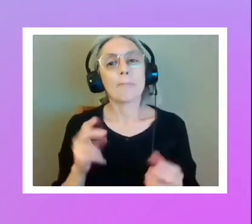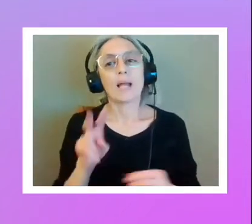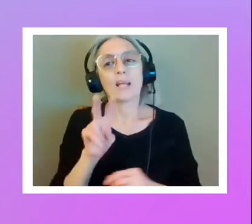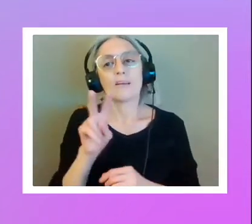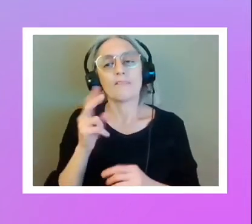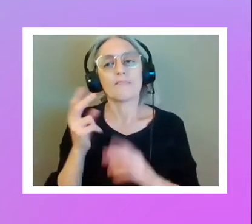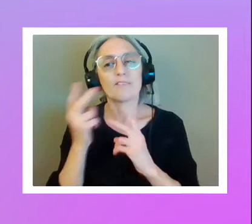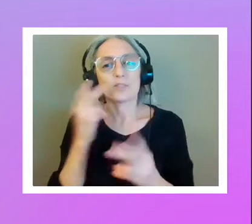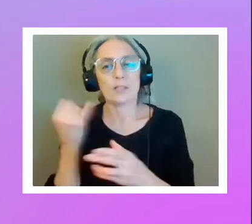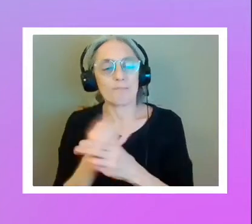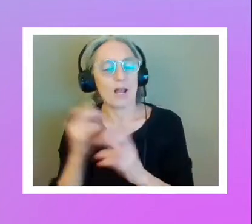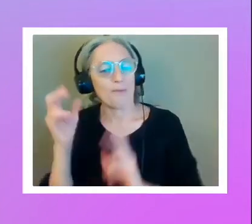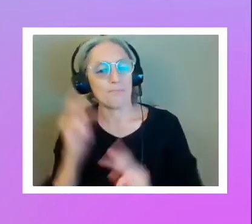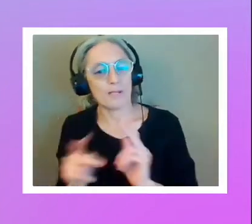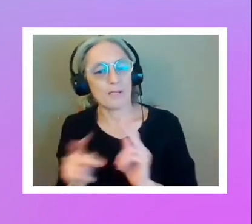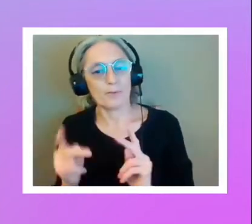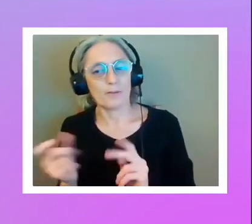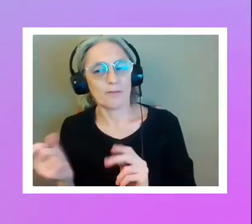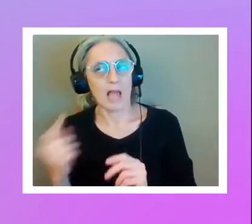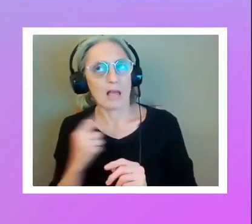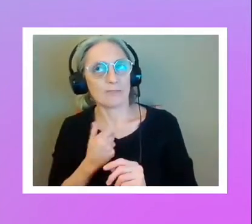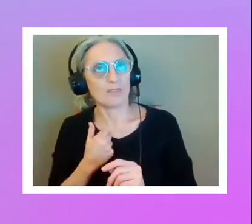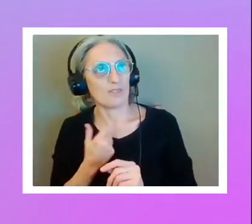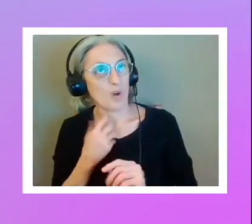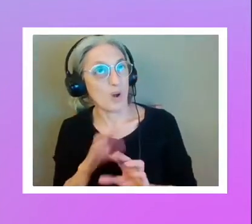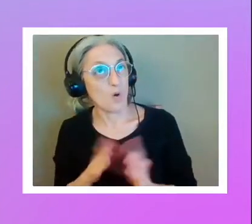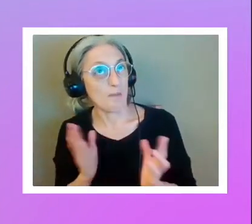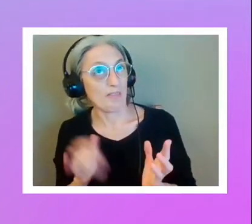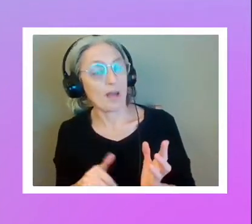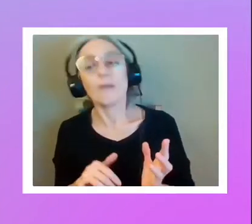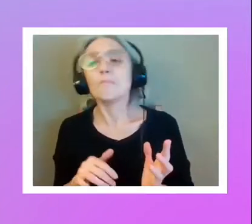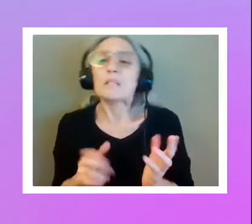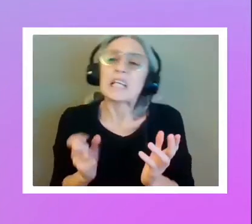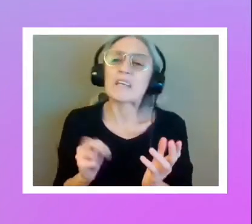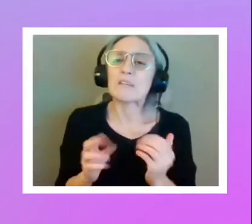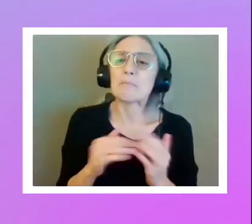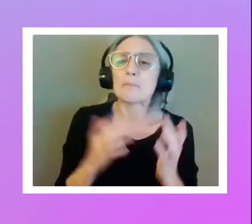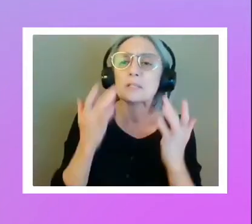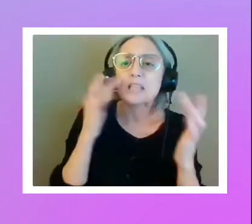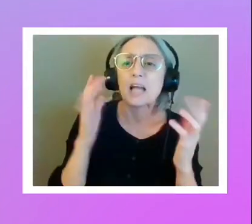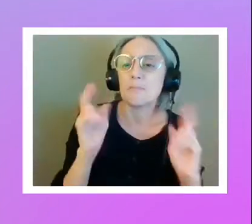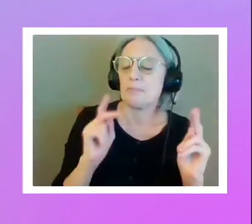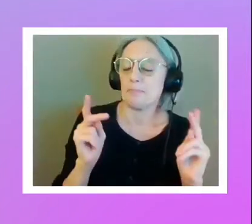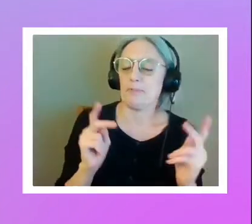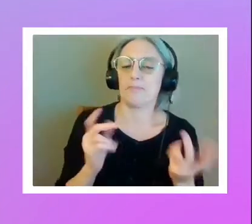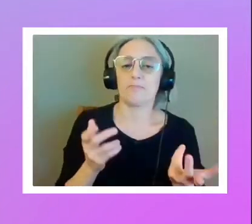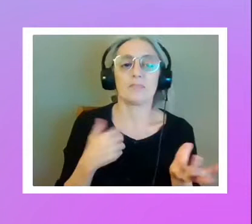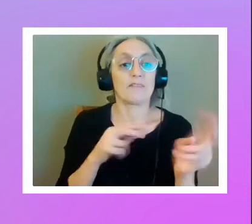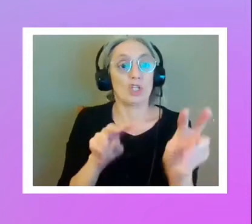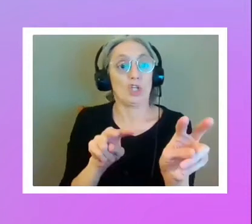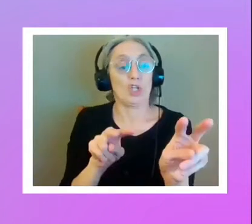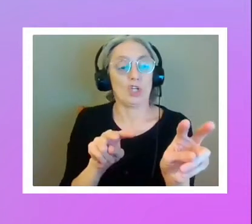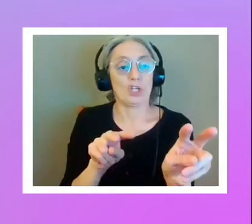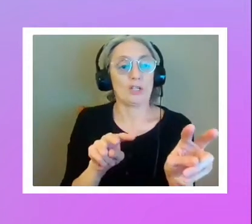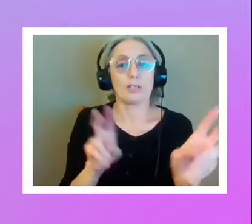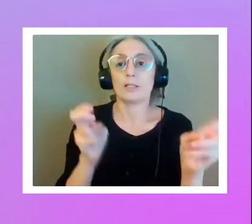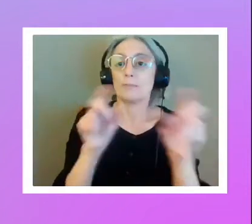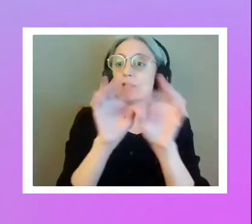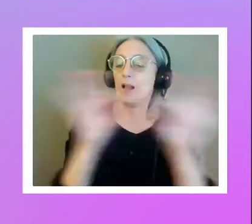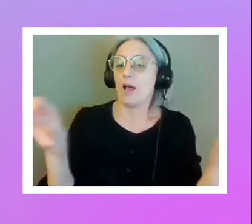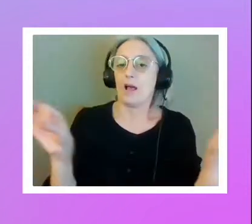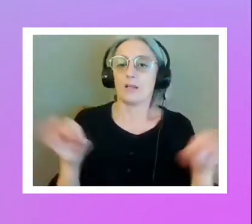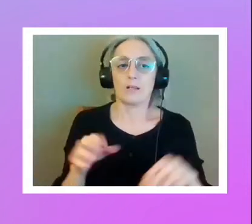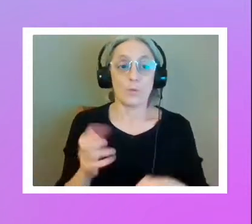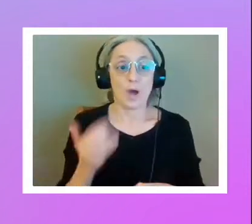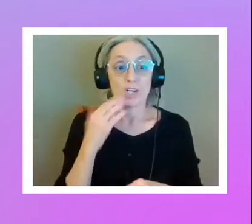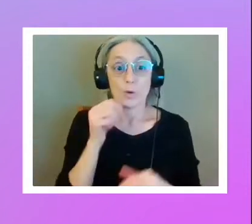themselves, and many people who are not even visually impaired. This is a question that anyone who is looking at a subject line is going to see. Want to know a secret? Check